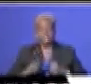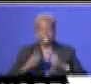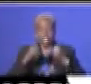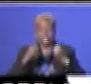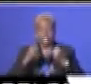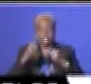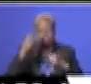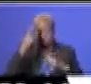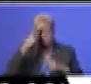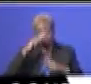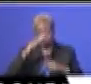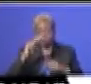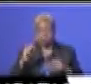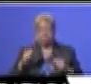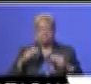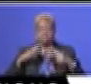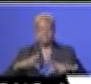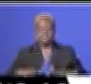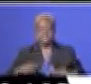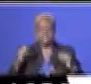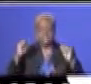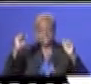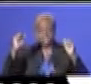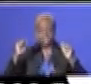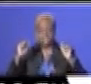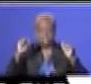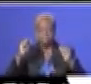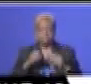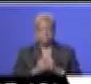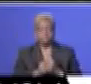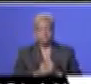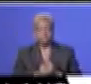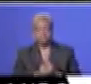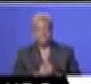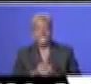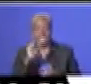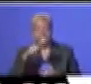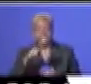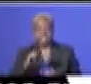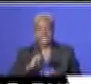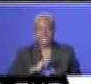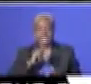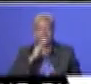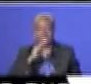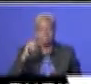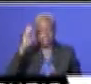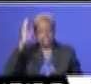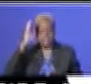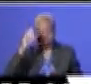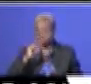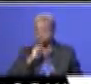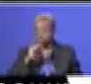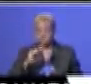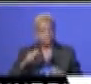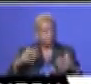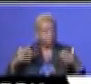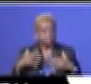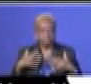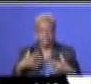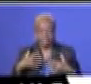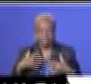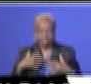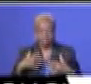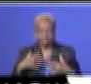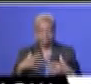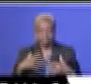gym user Ezra Rowe wasn't fearful of COVID-19. Concerned, yes, but afraid, no. I'm just doing as the